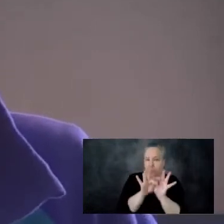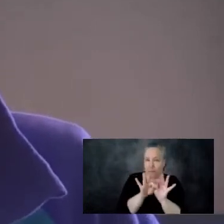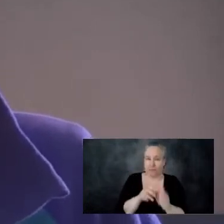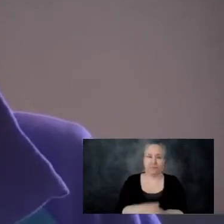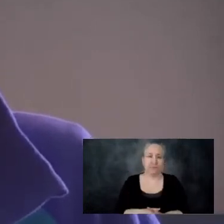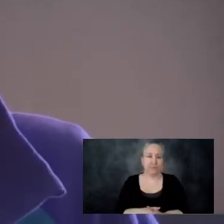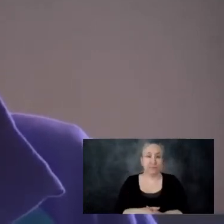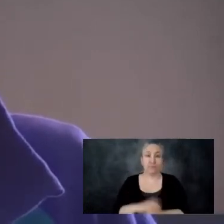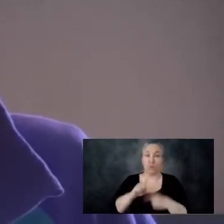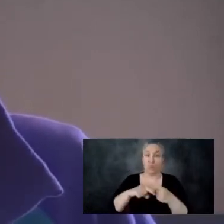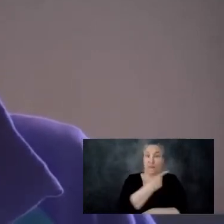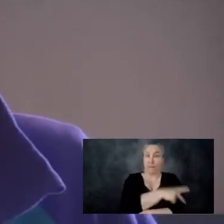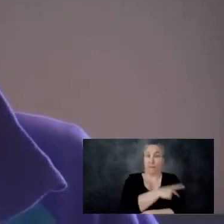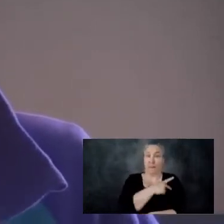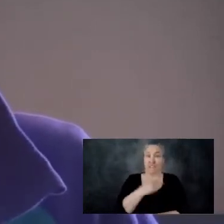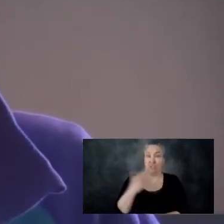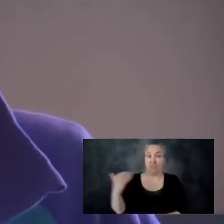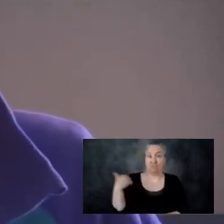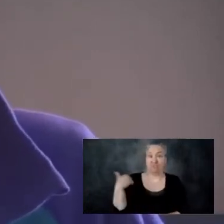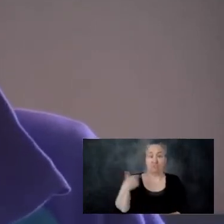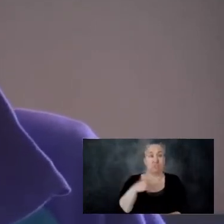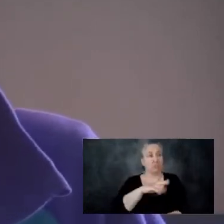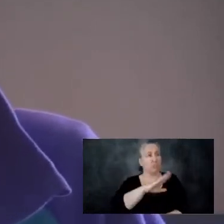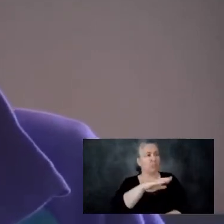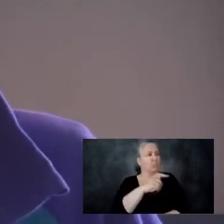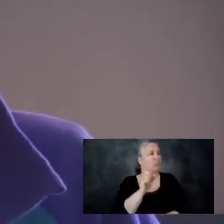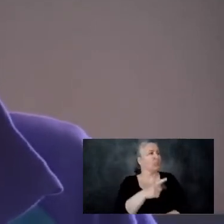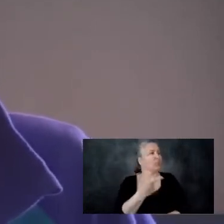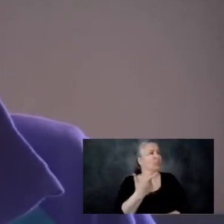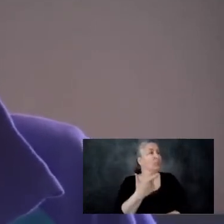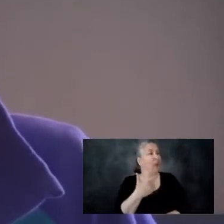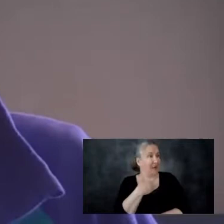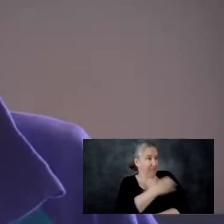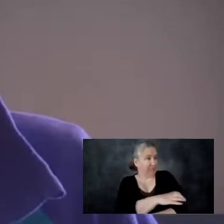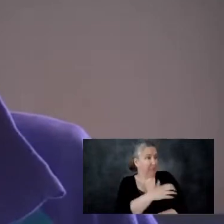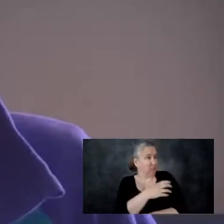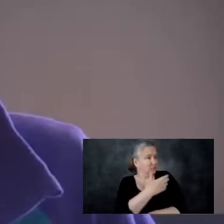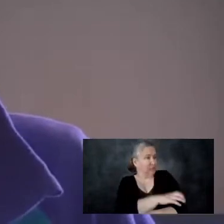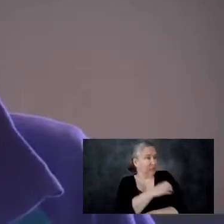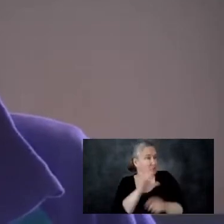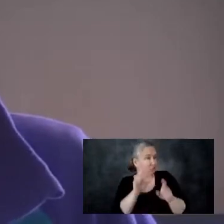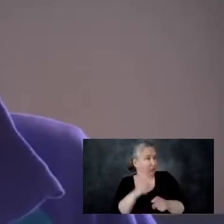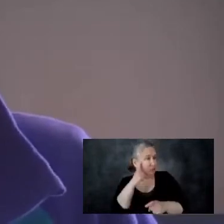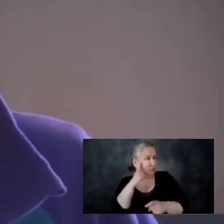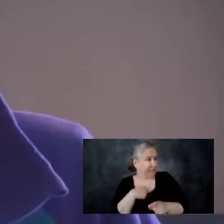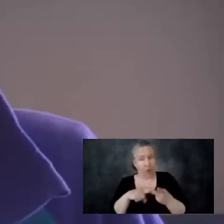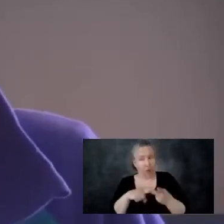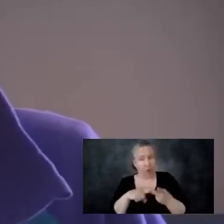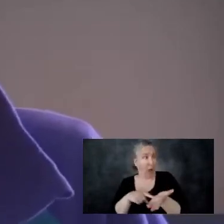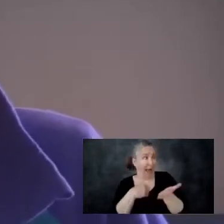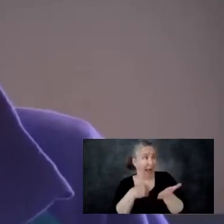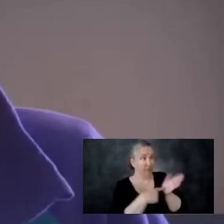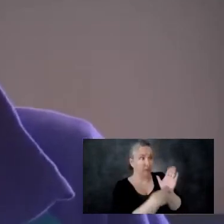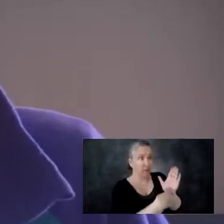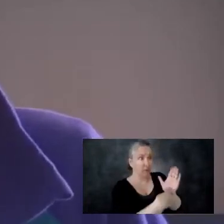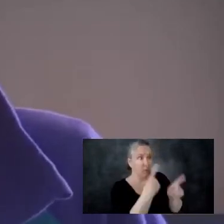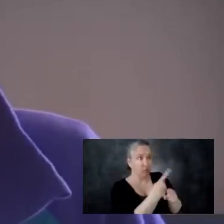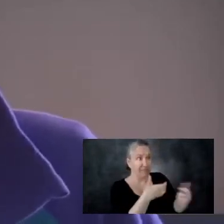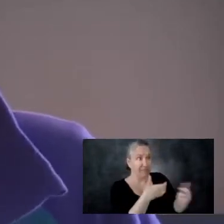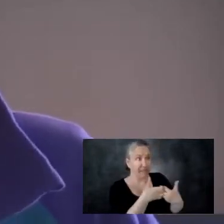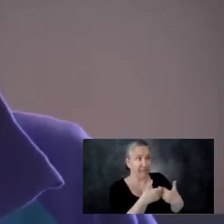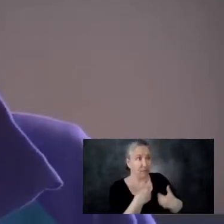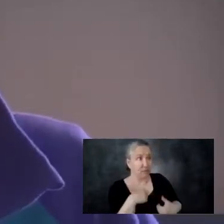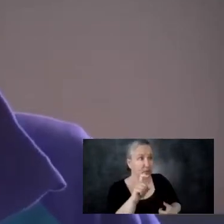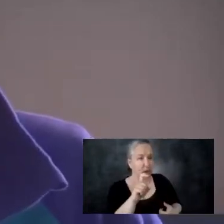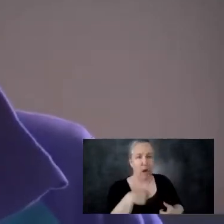love it when a patient comes and says, is there a clinical trial for me? Or look at this clinical trial. Is this the right clinical trial for